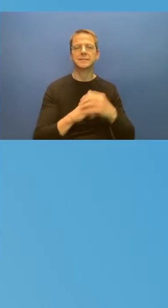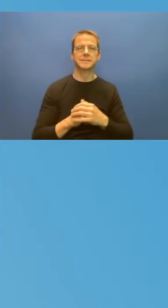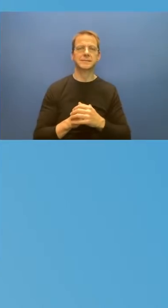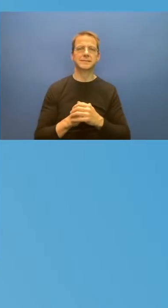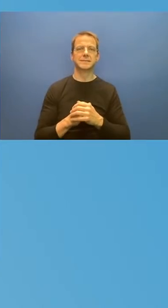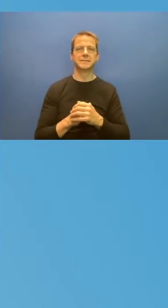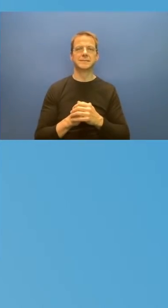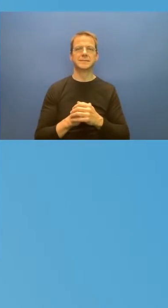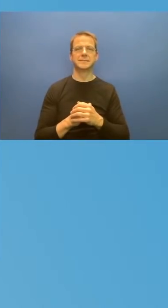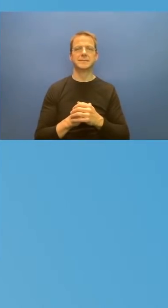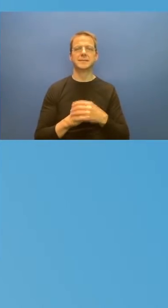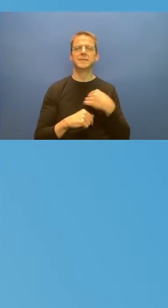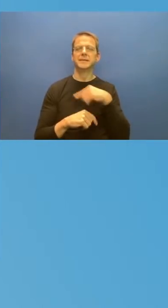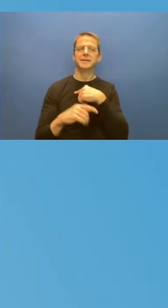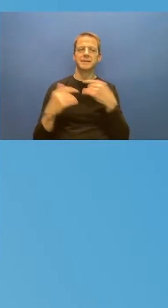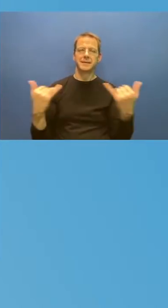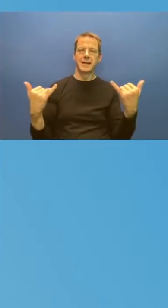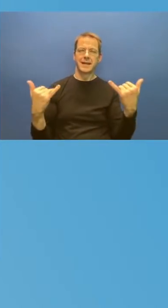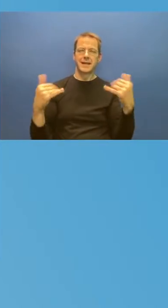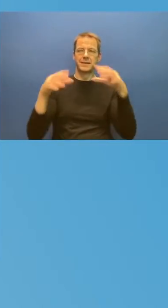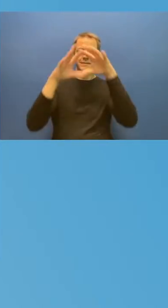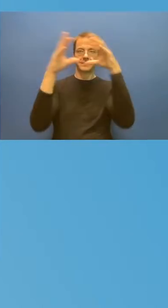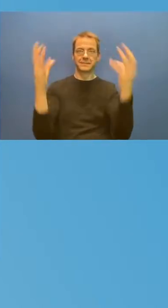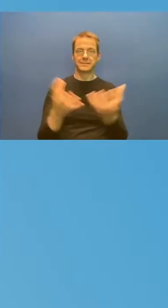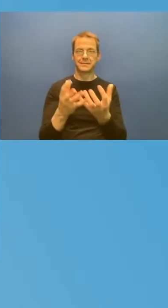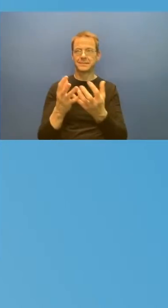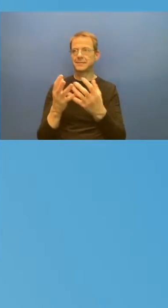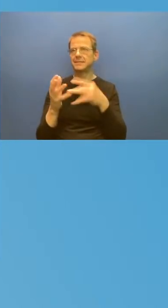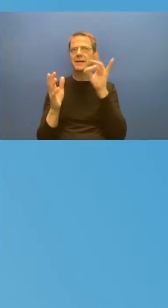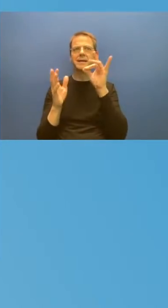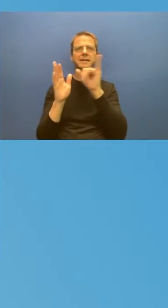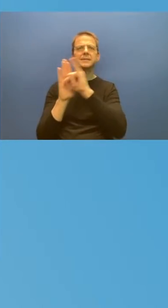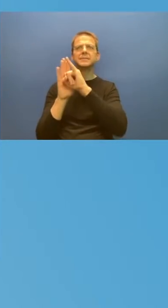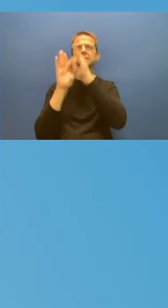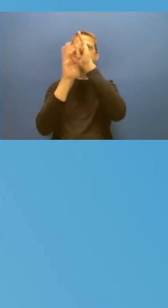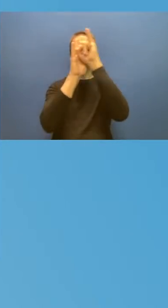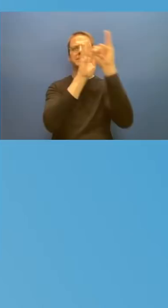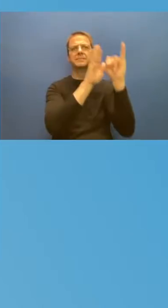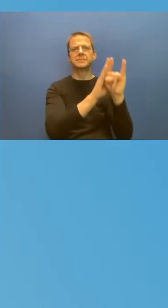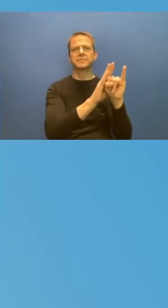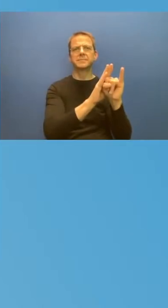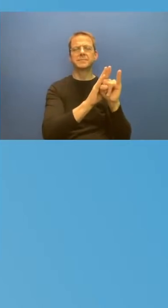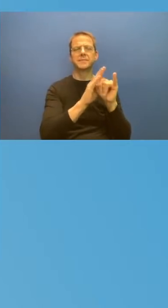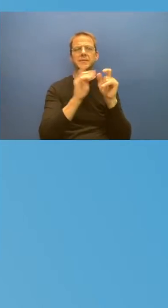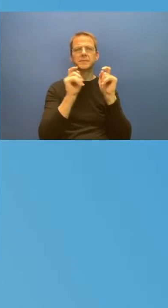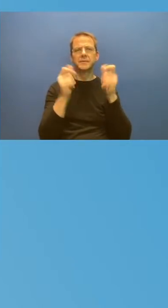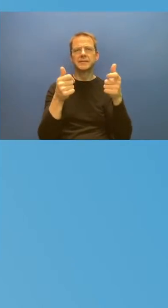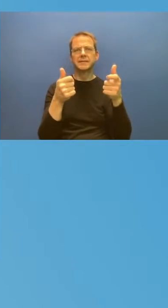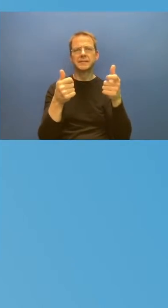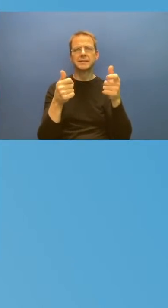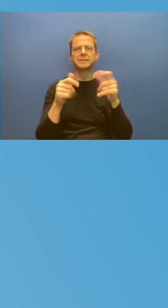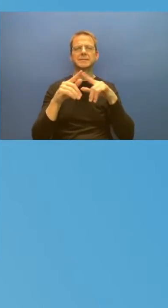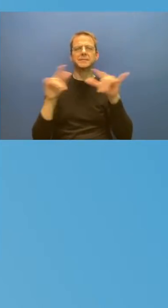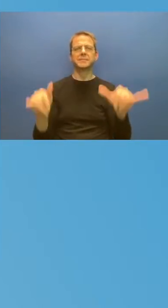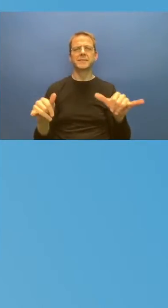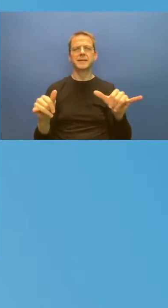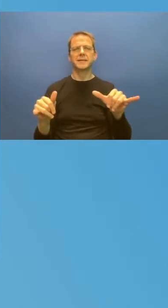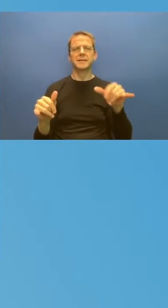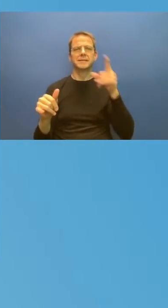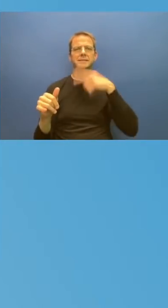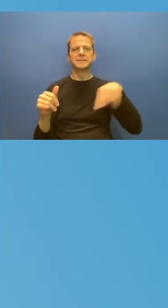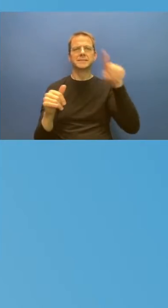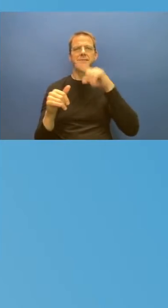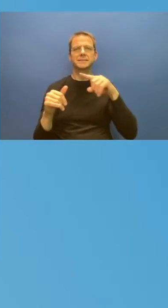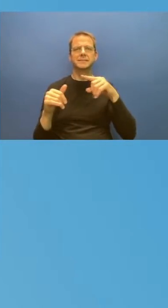also has put us a little bit behind the 8 ball, right? Because we've identified it before we've been able to actually start to understand what this